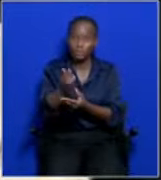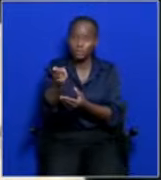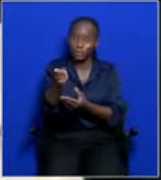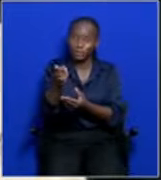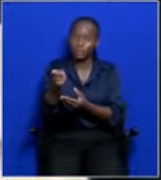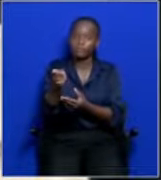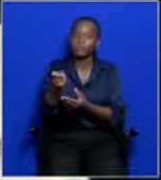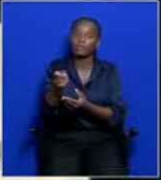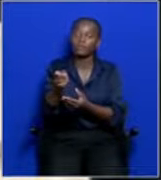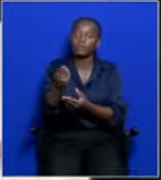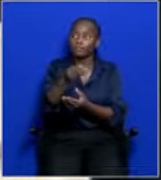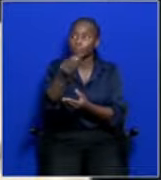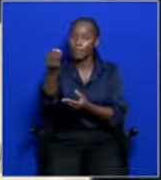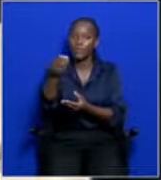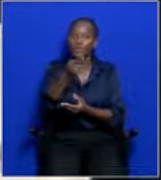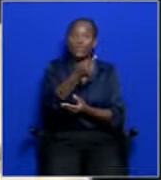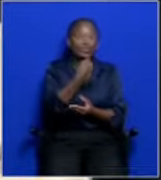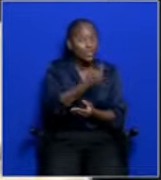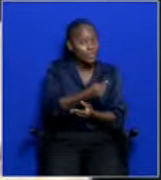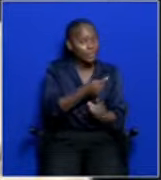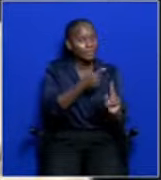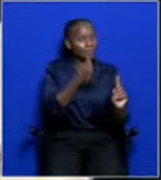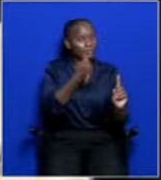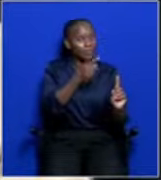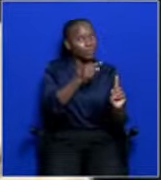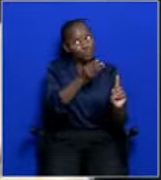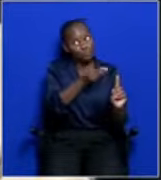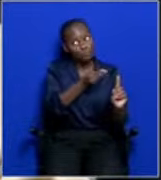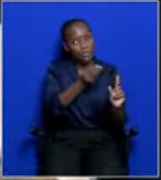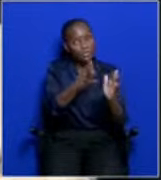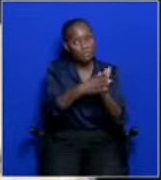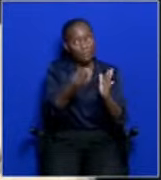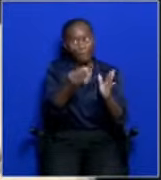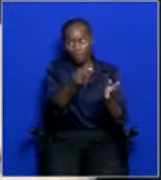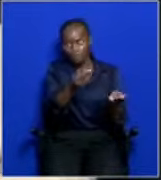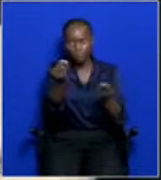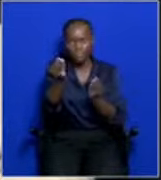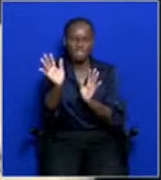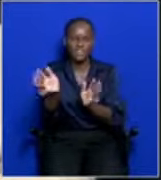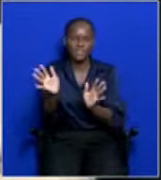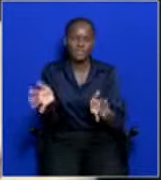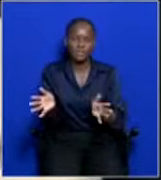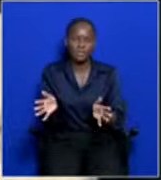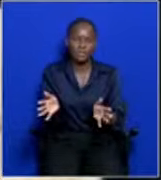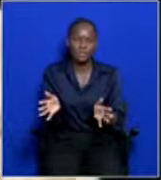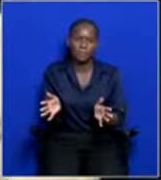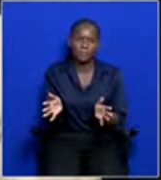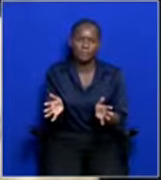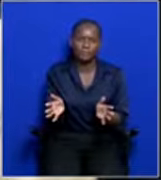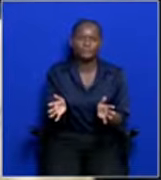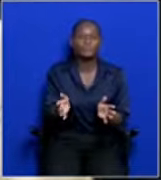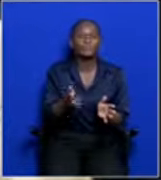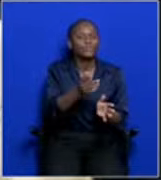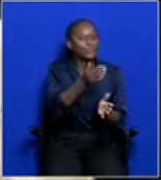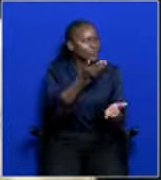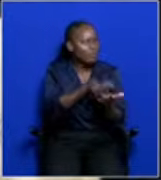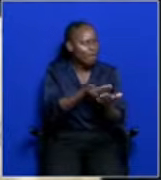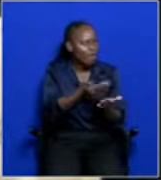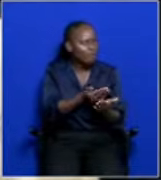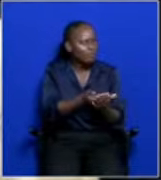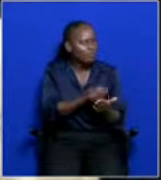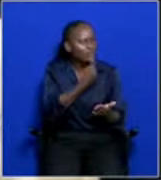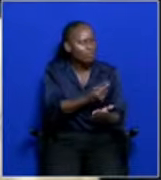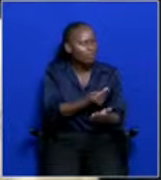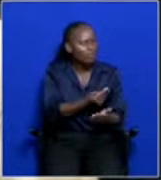sit there, to say what kind of documents and you provided them? And